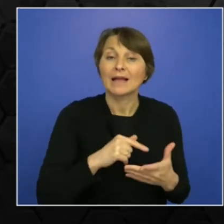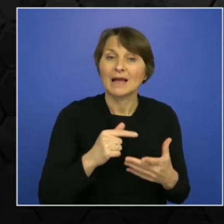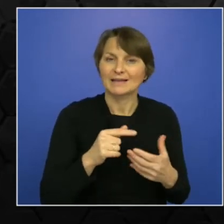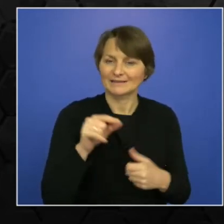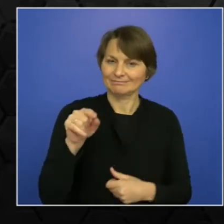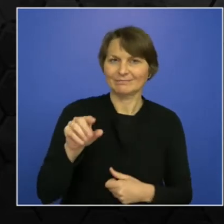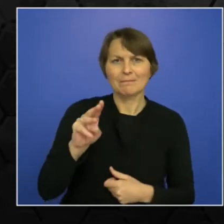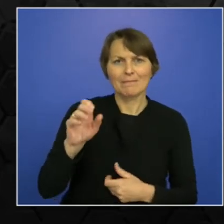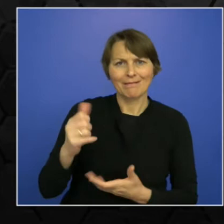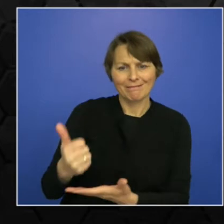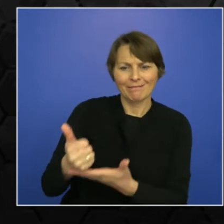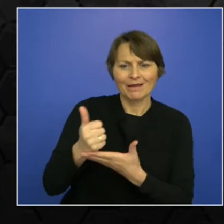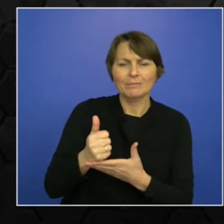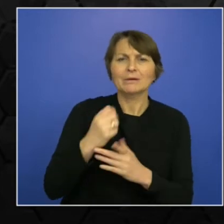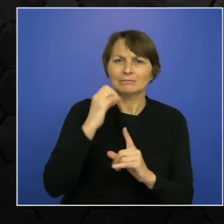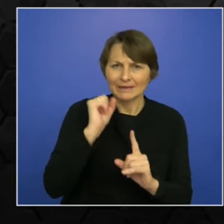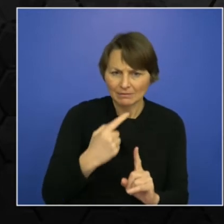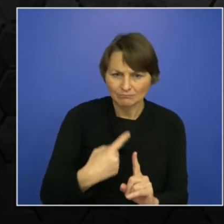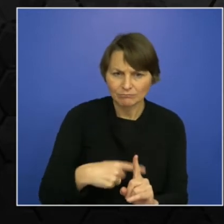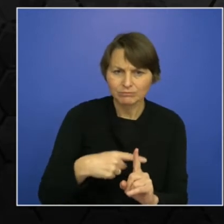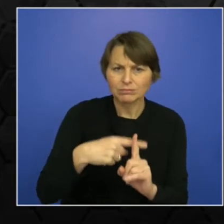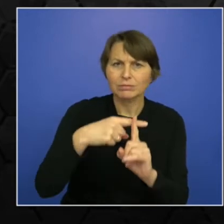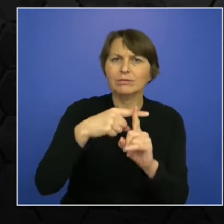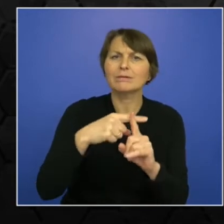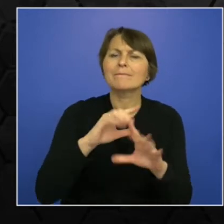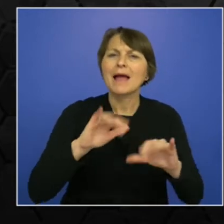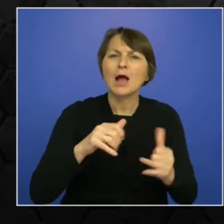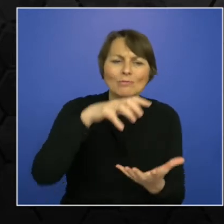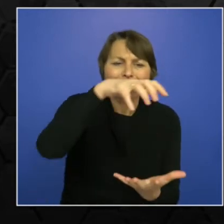improve agriculture.